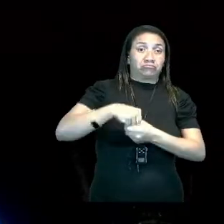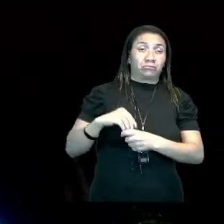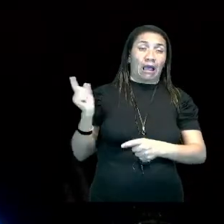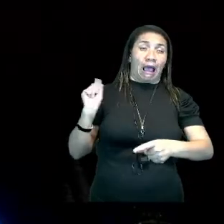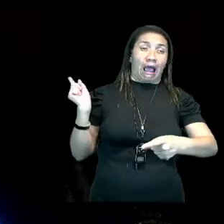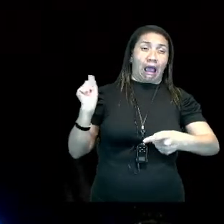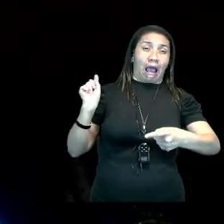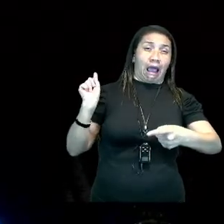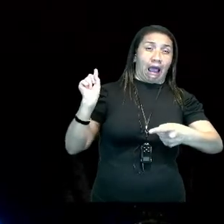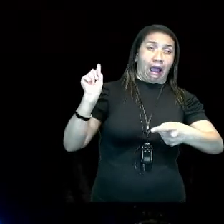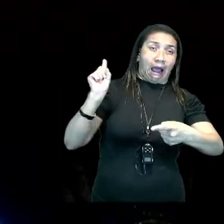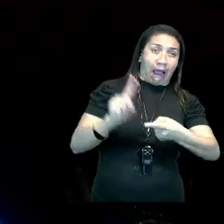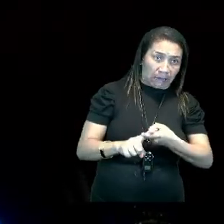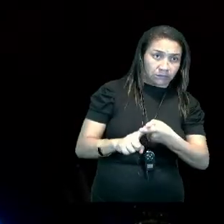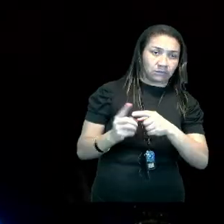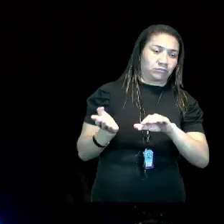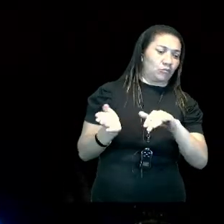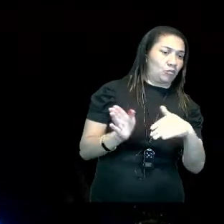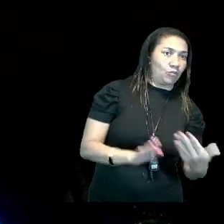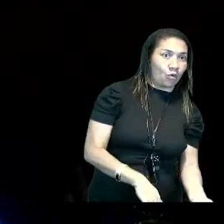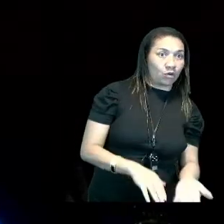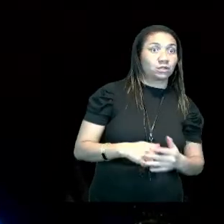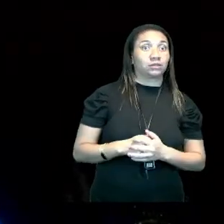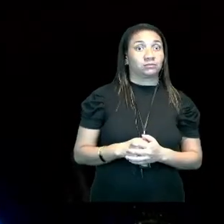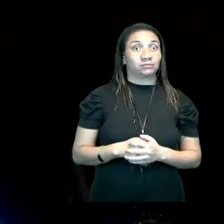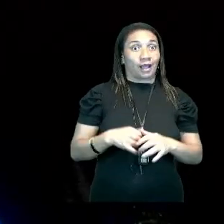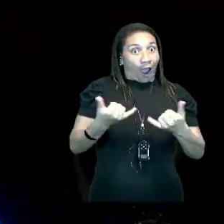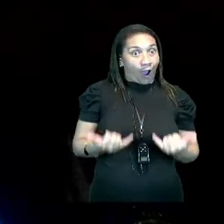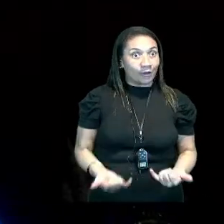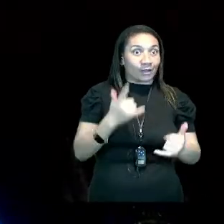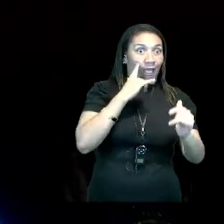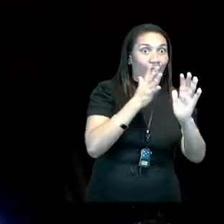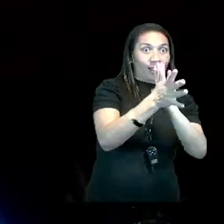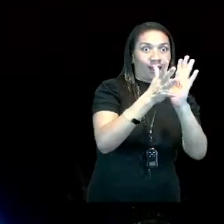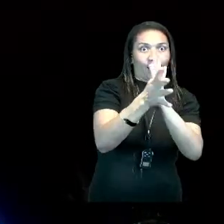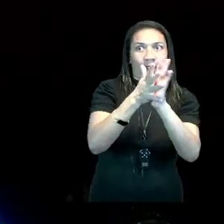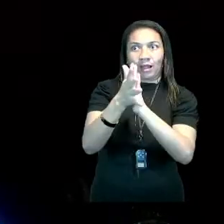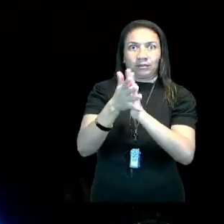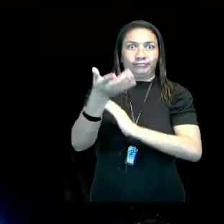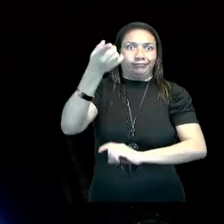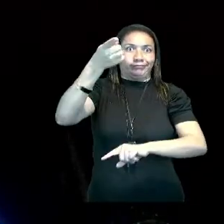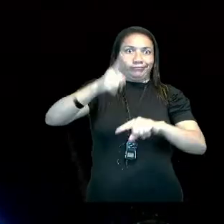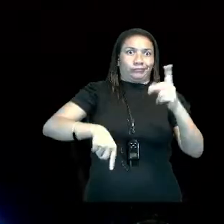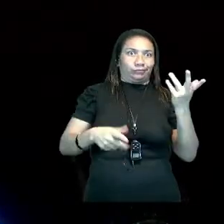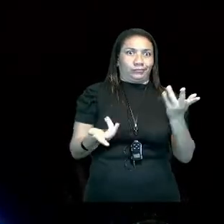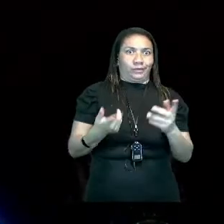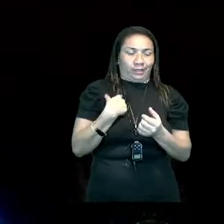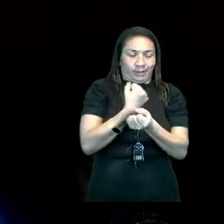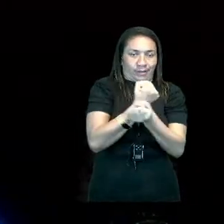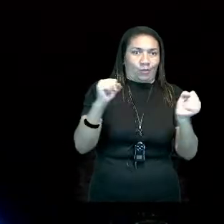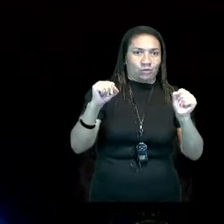you today, generating energy for our upcoming struggles.